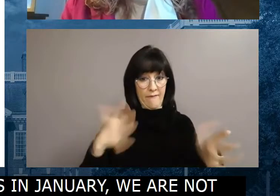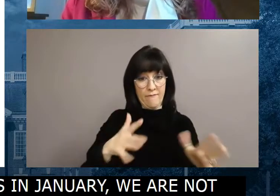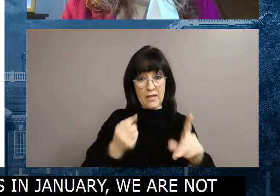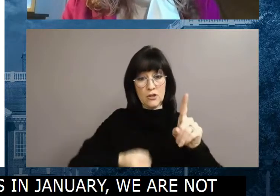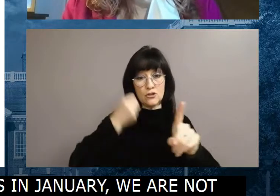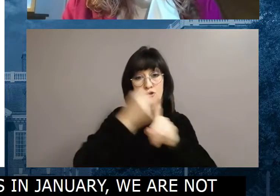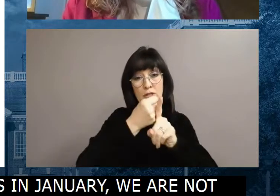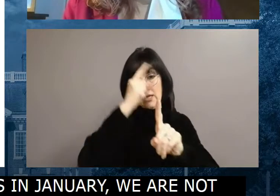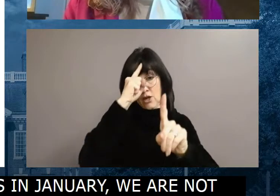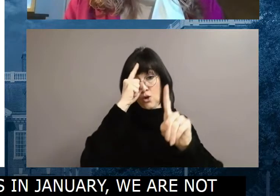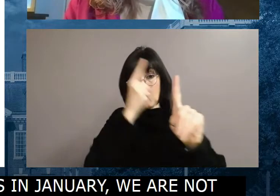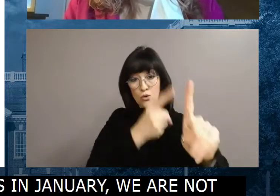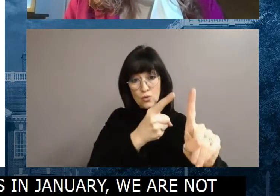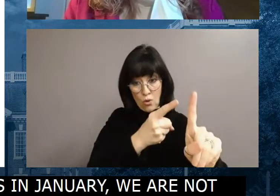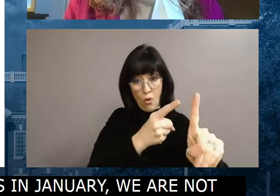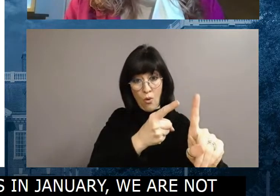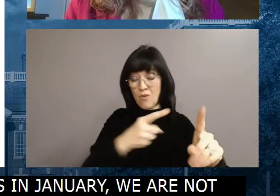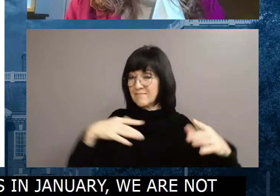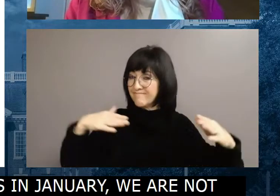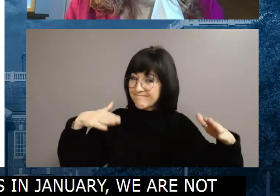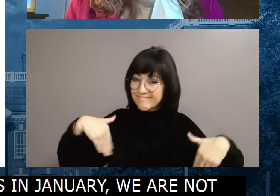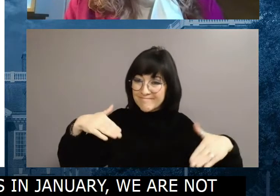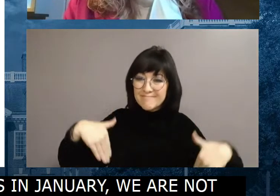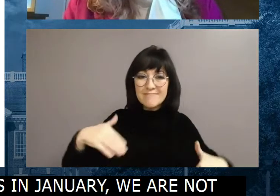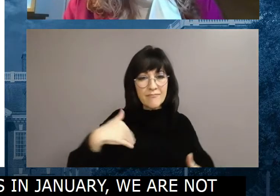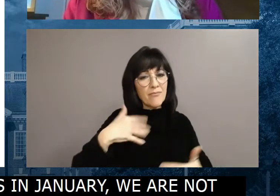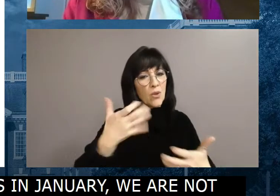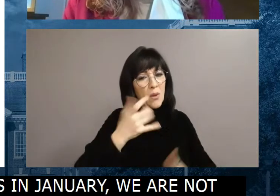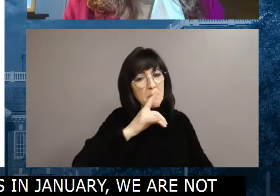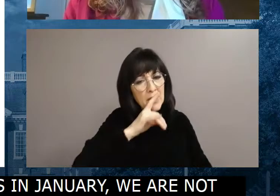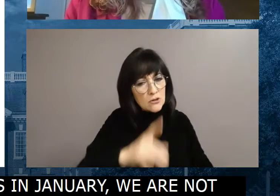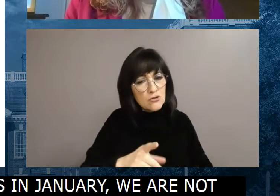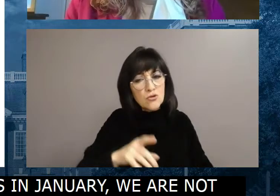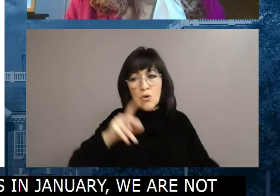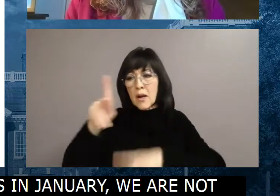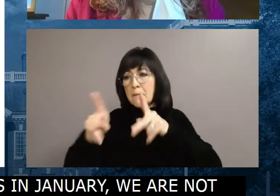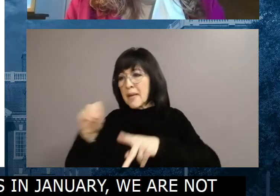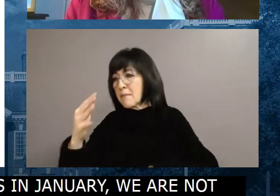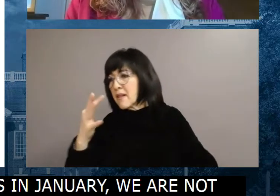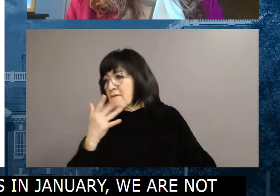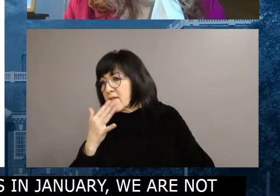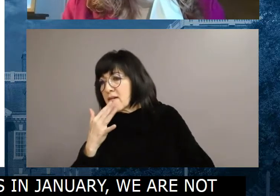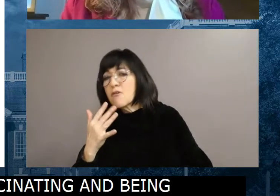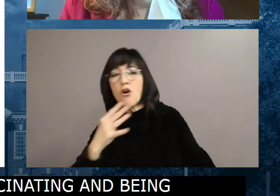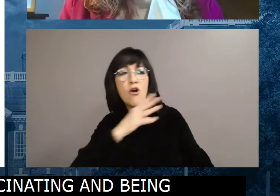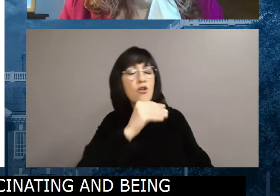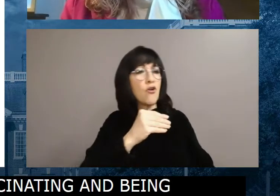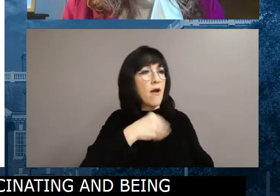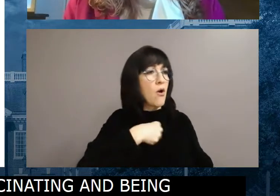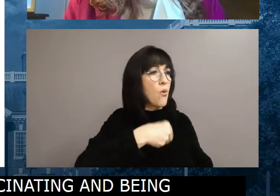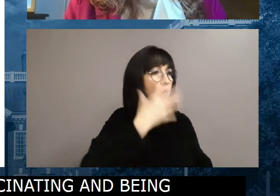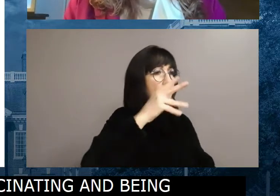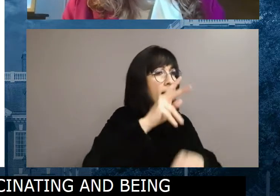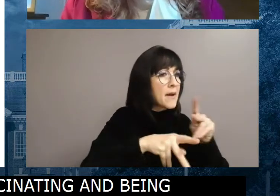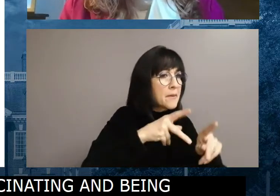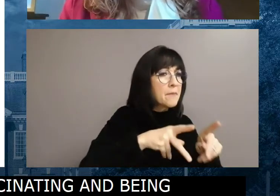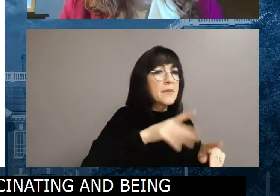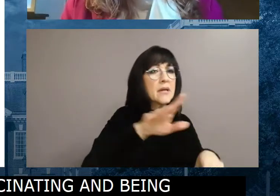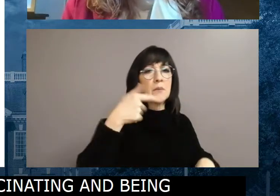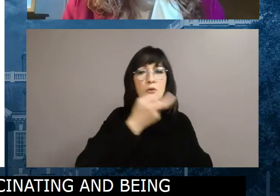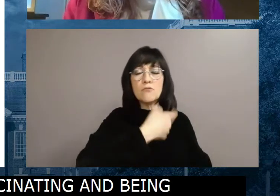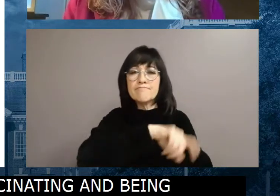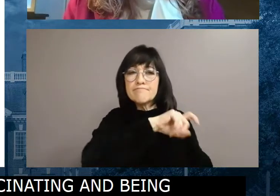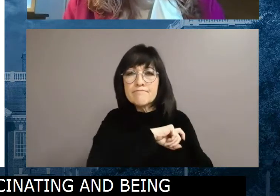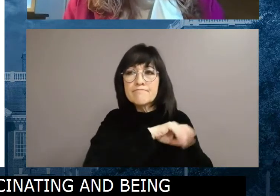being proportional to the share of the population among people of color. But within those groups of people of color